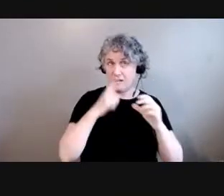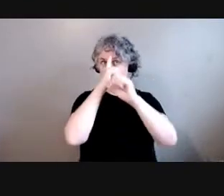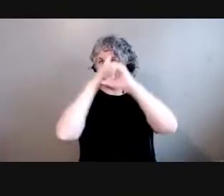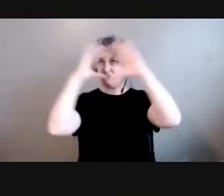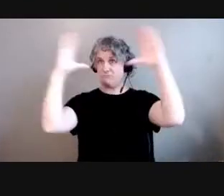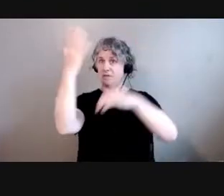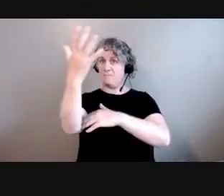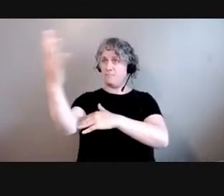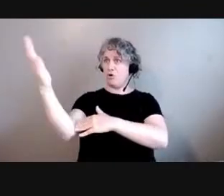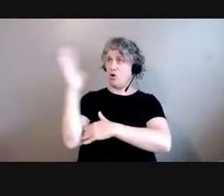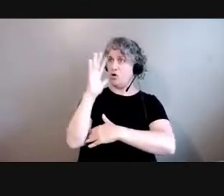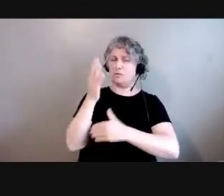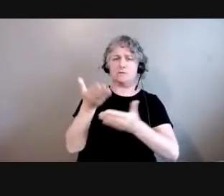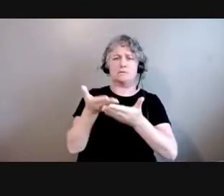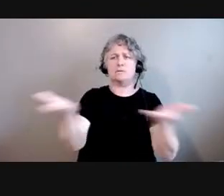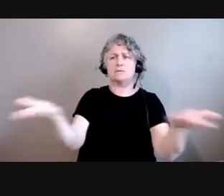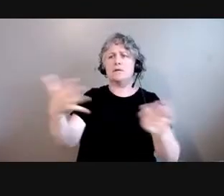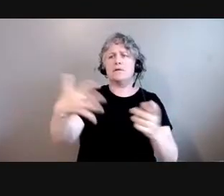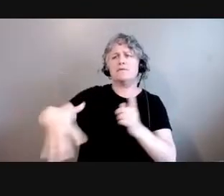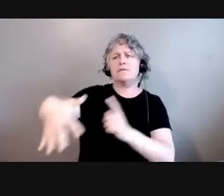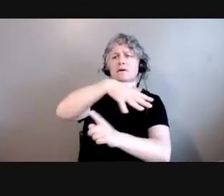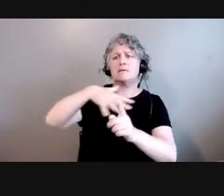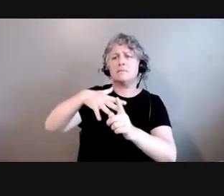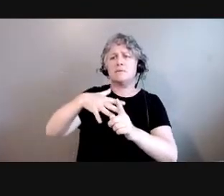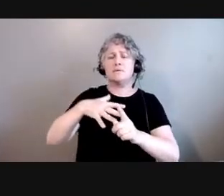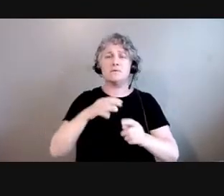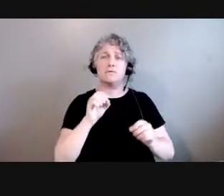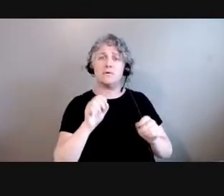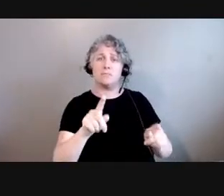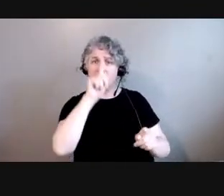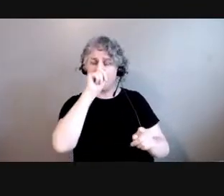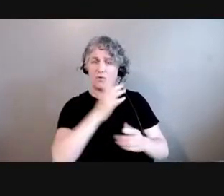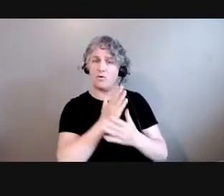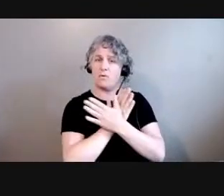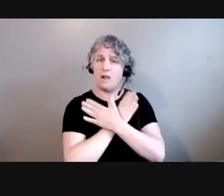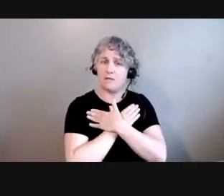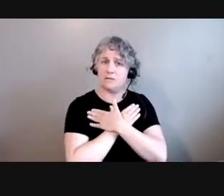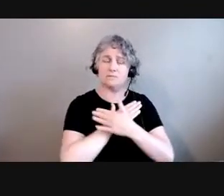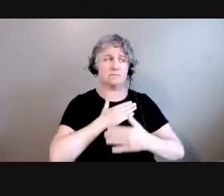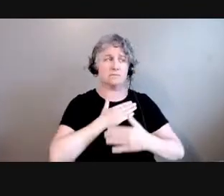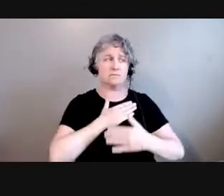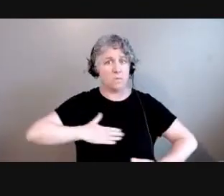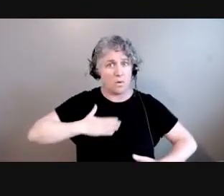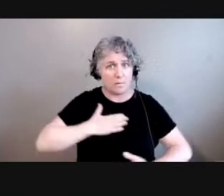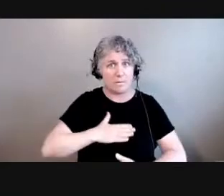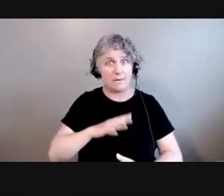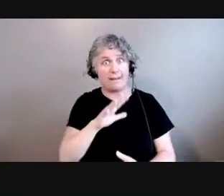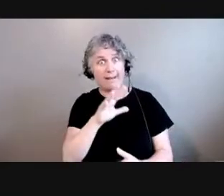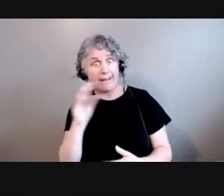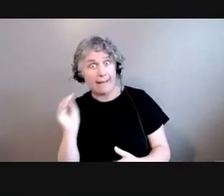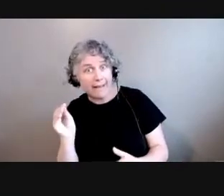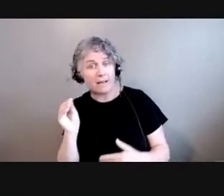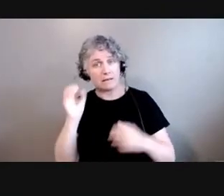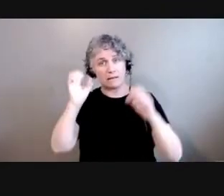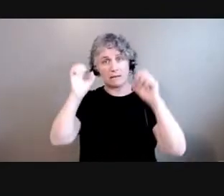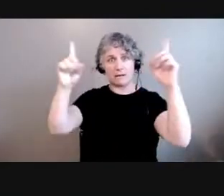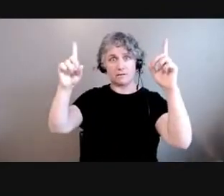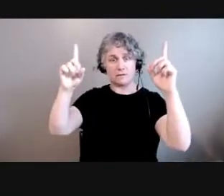be not just an opportunity for relaxation and enjoyment, but also an opportunity for outdoor